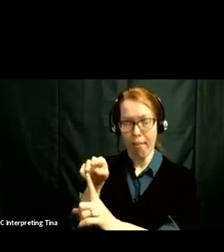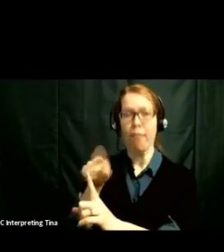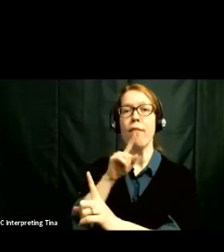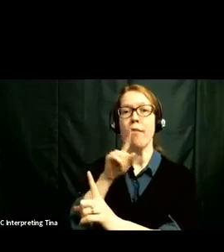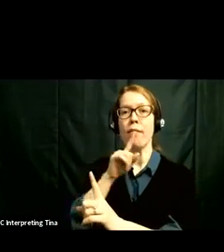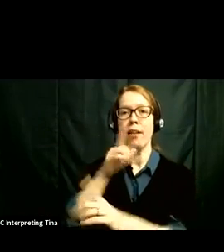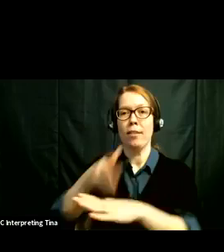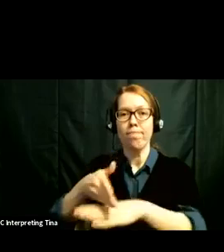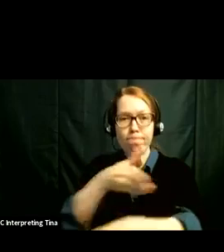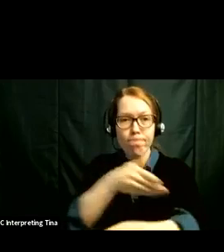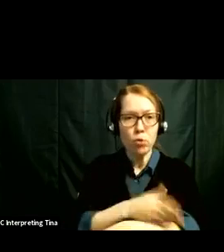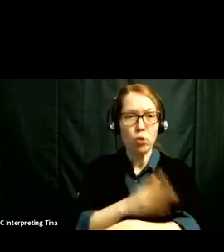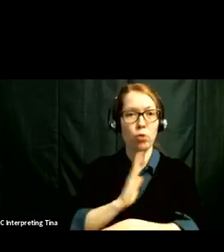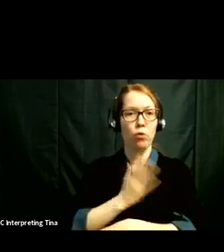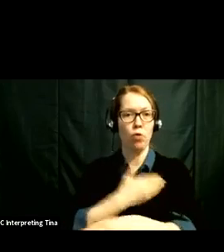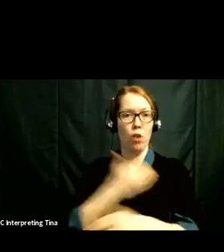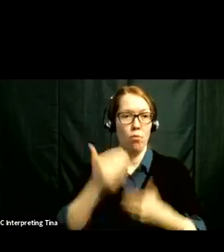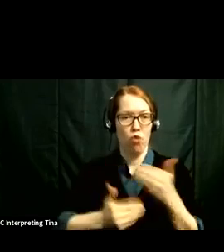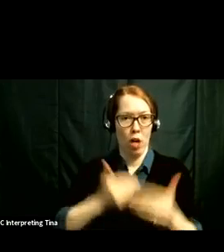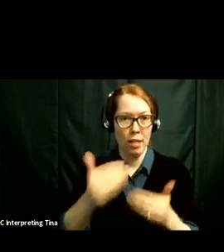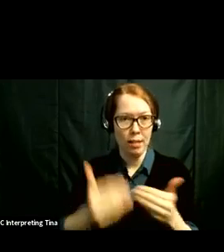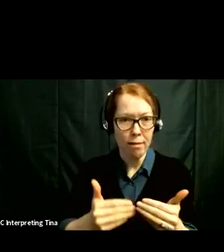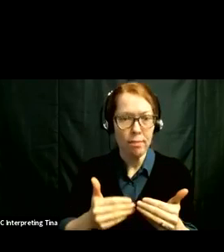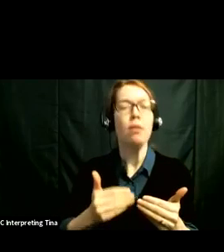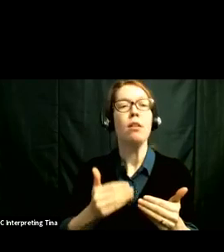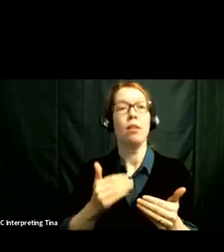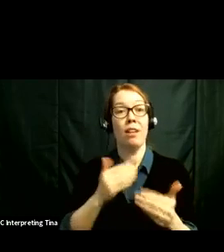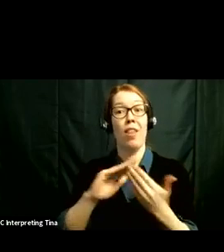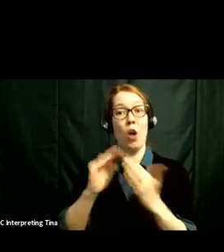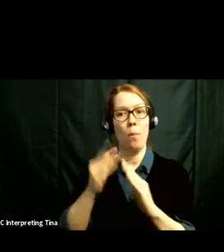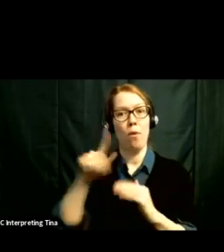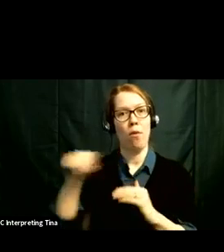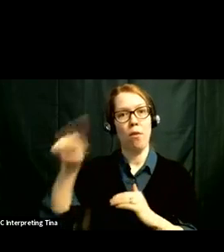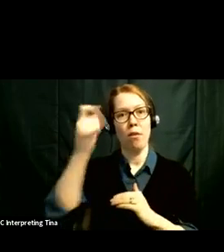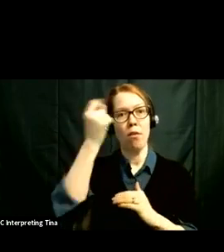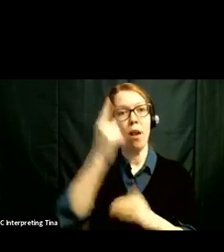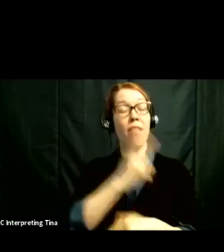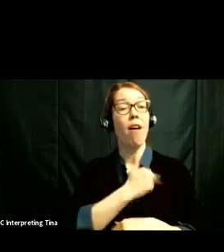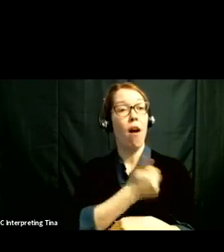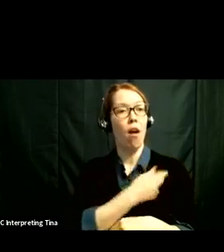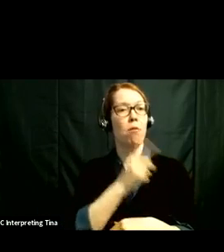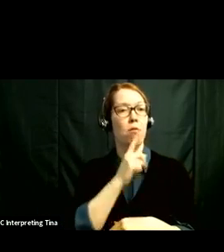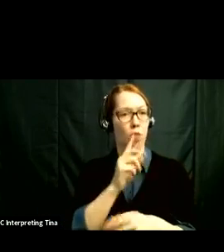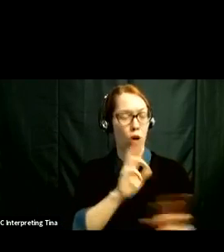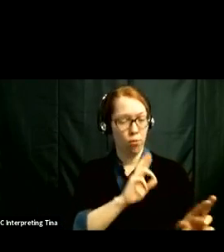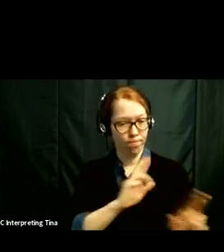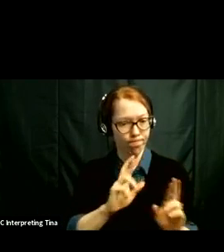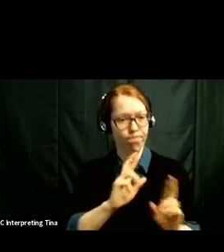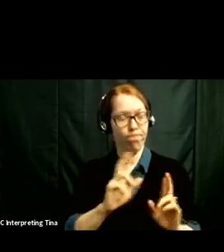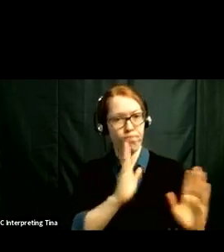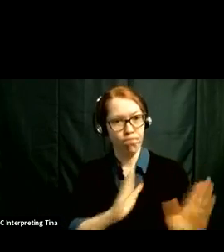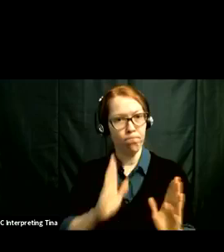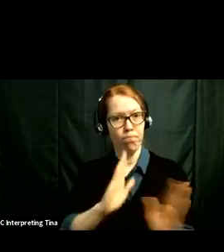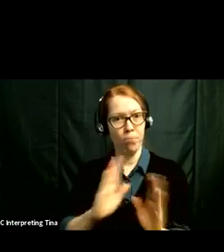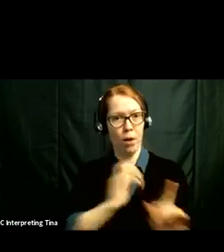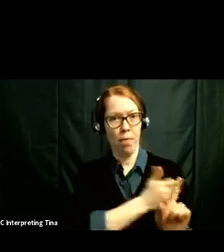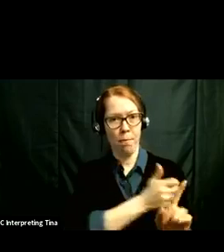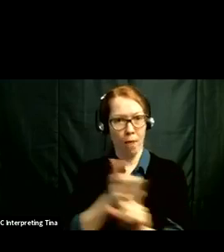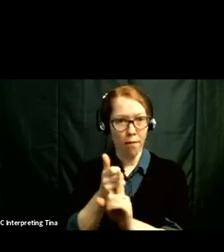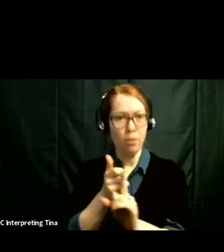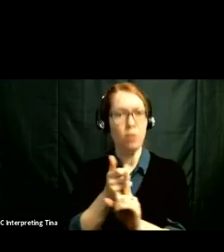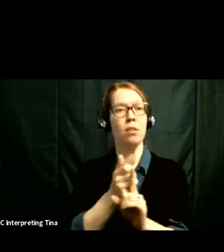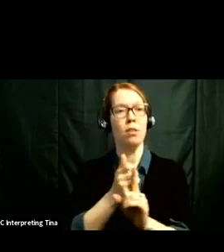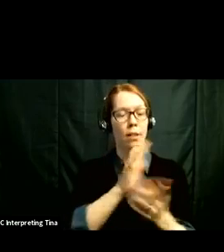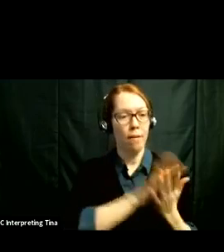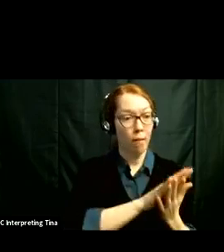improved upon our process in the community. So the community needs to understand that our hospitals are prepared. They've taken those lessons